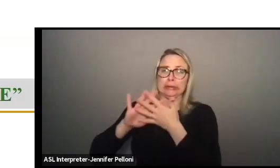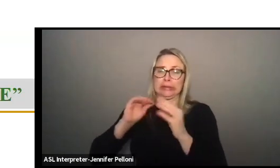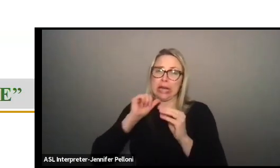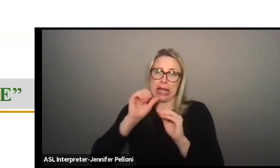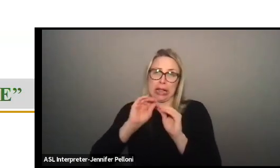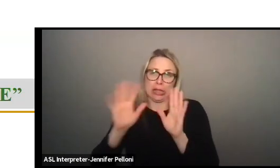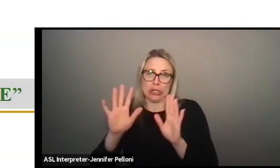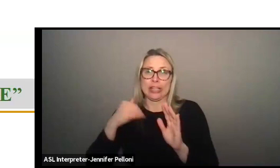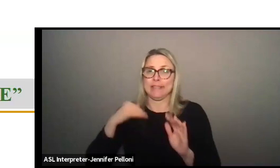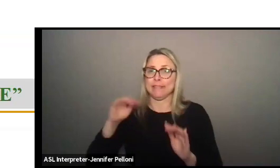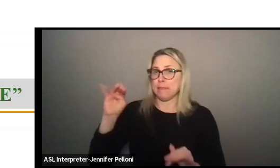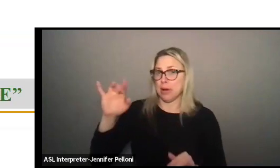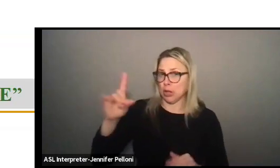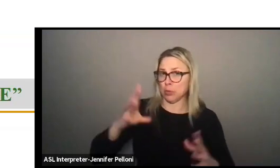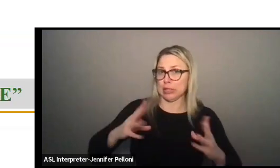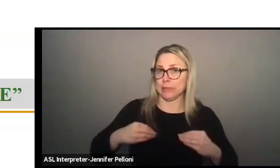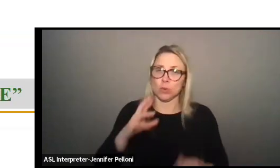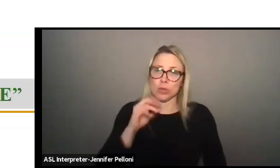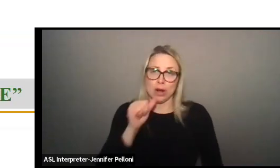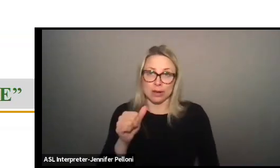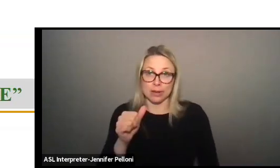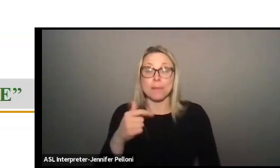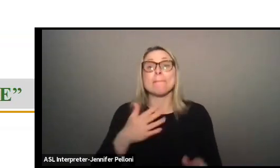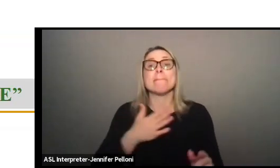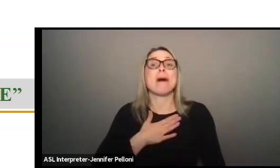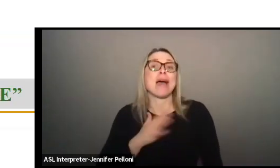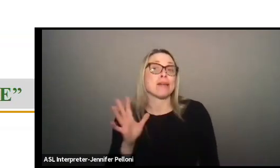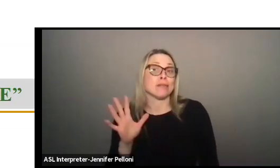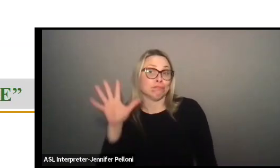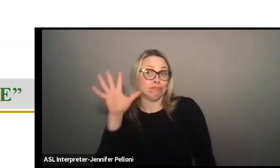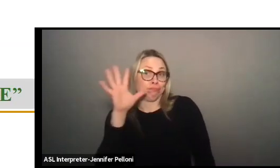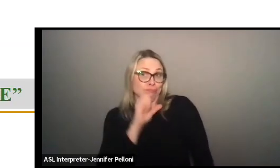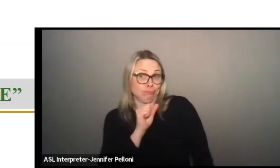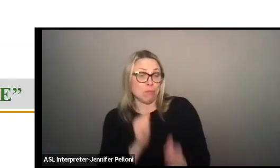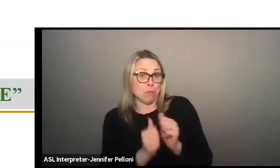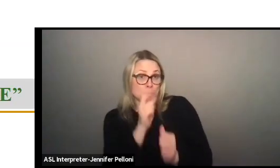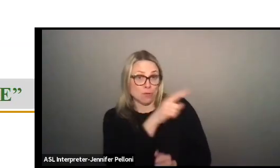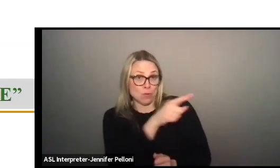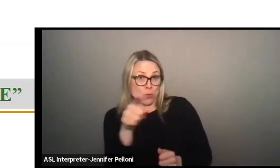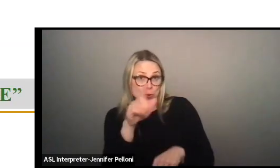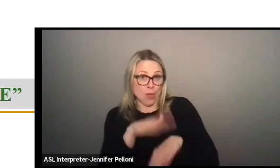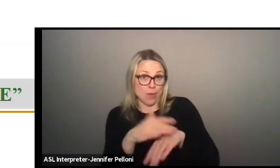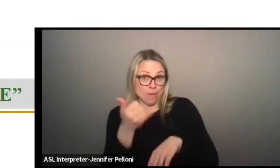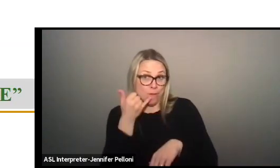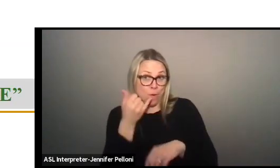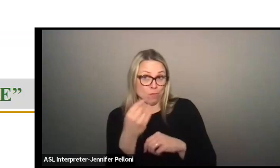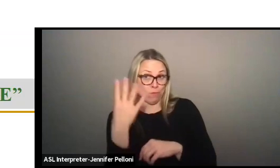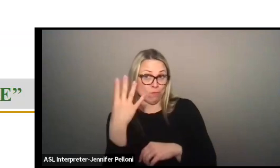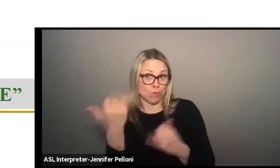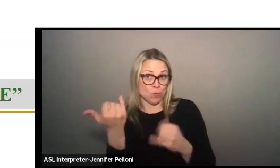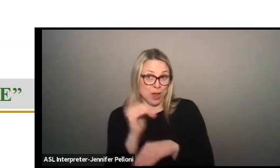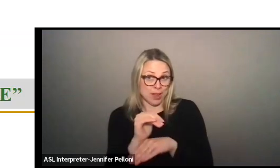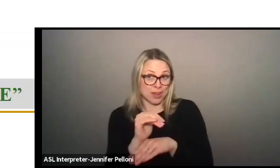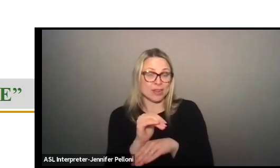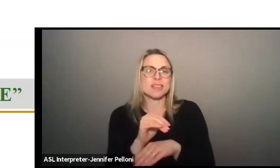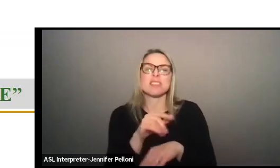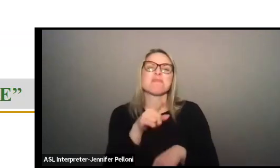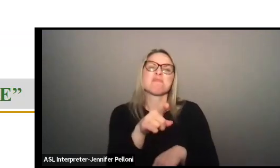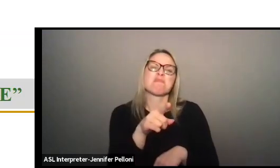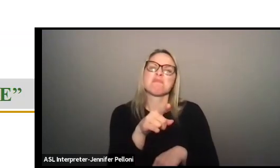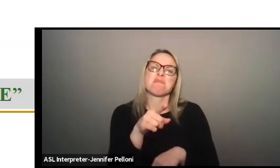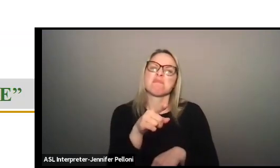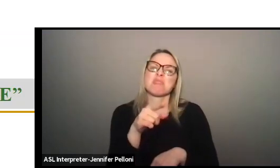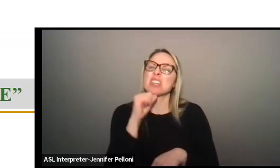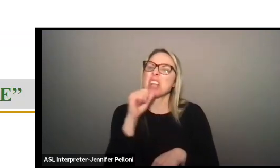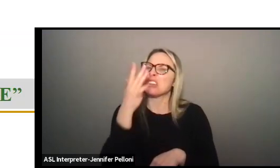those trusts. But I would venture to guess that most of the people on the line tonight are not necessarily interested in